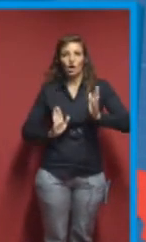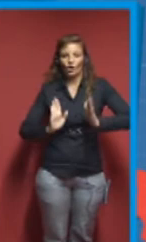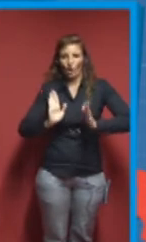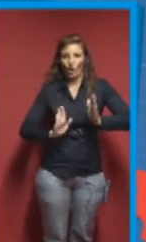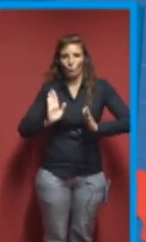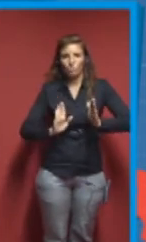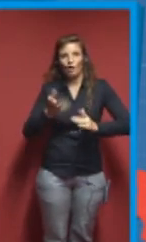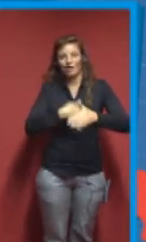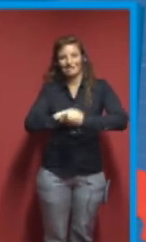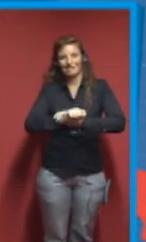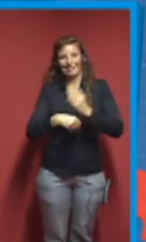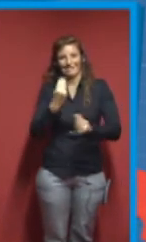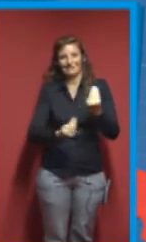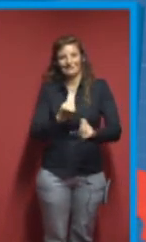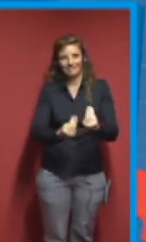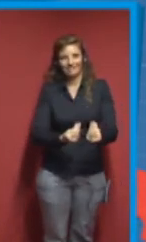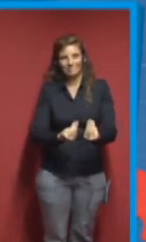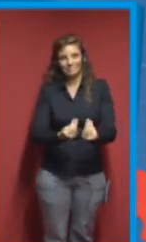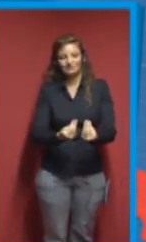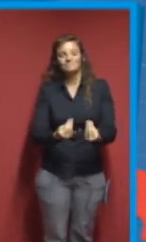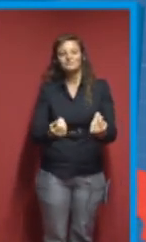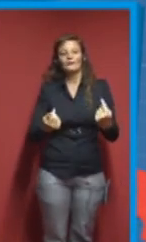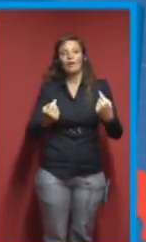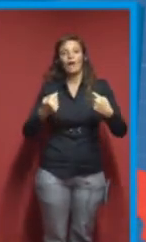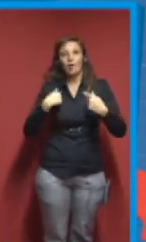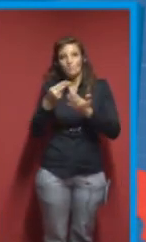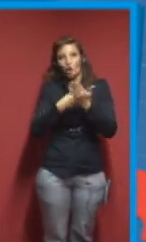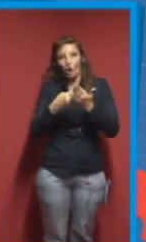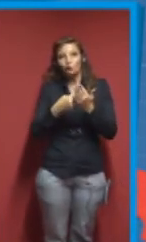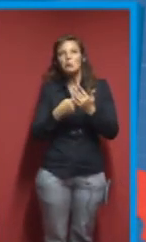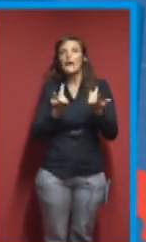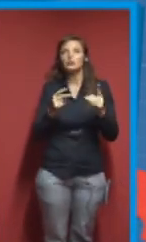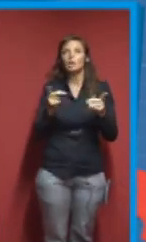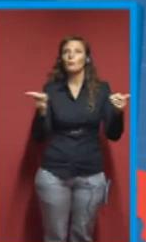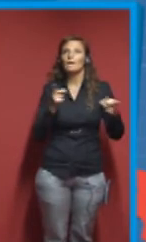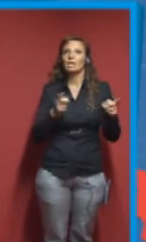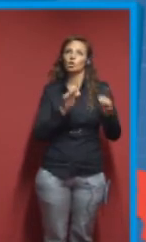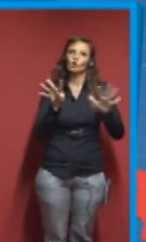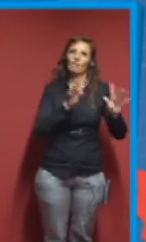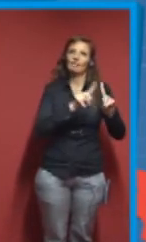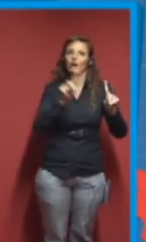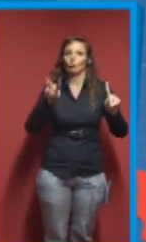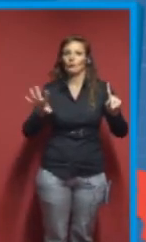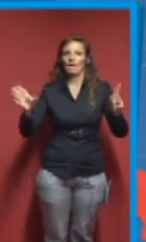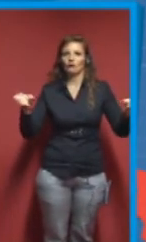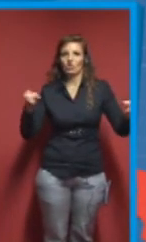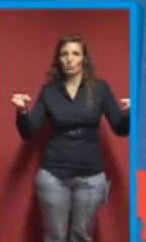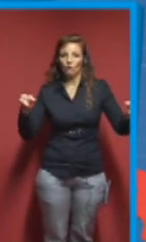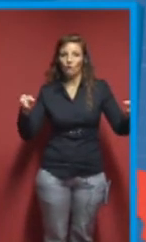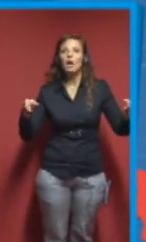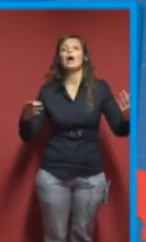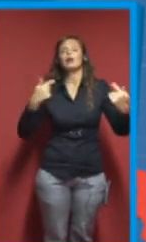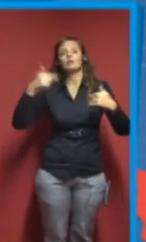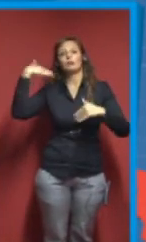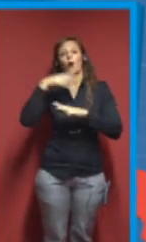that I participated in from 1999 to 2005, where I led the Cornell robot soccer team when I was a professor there. These